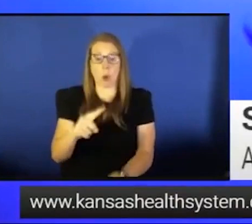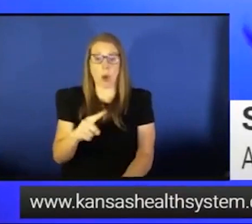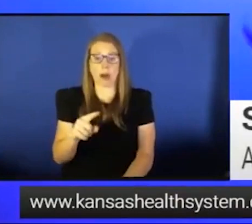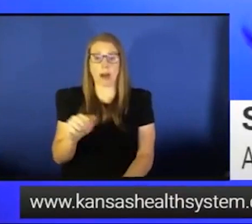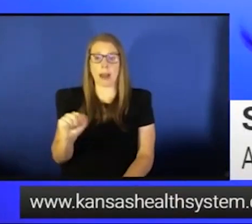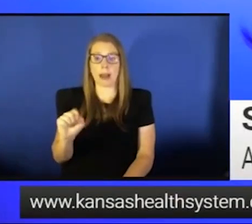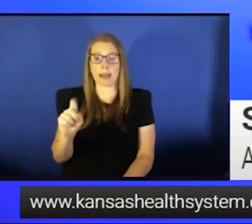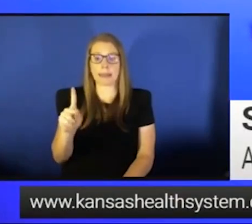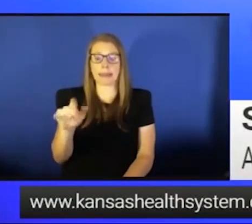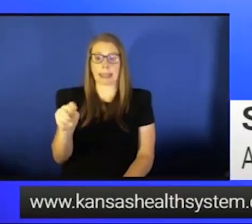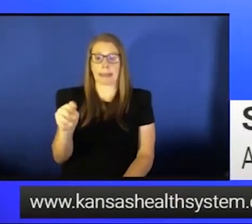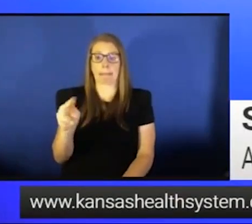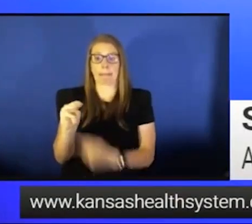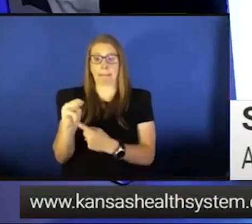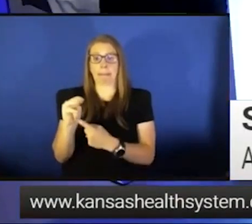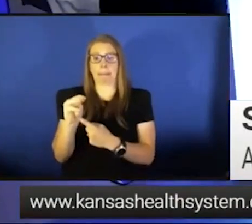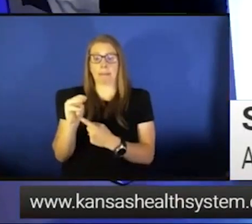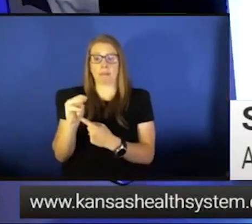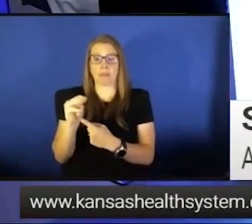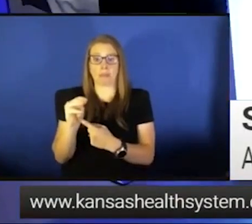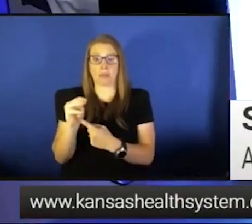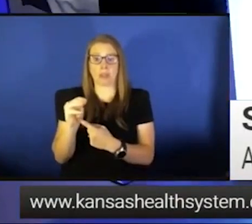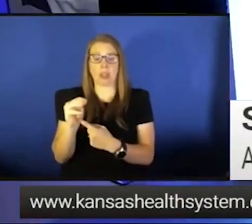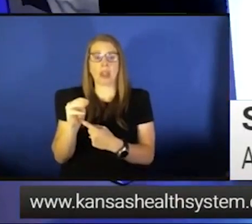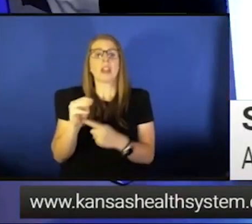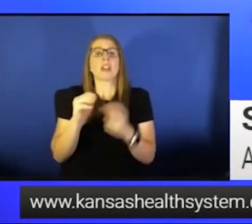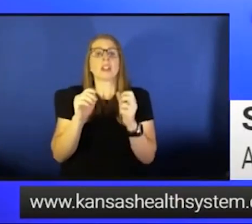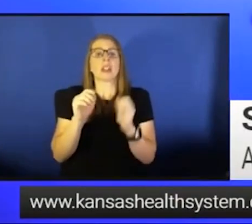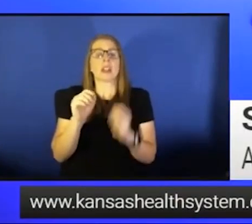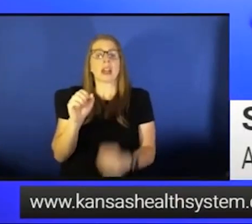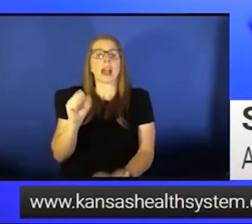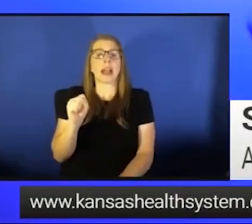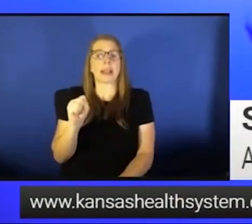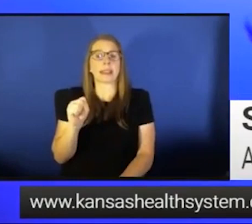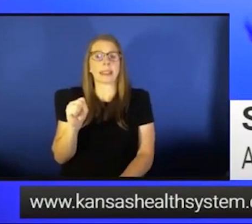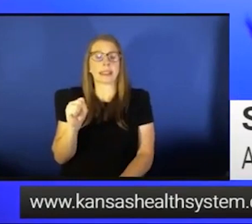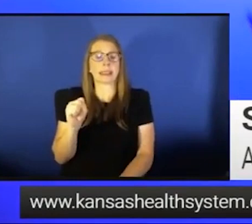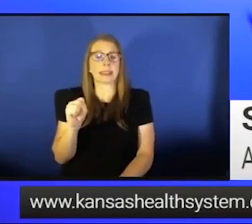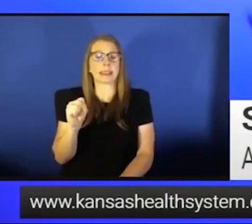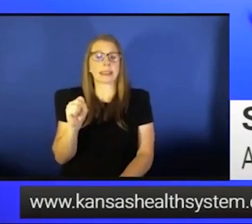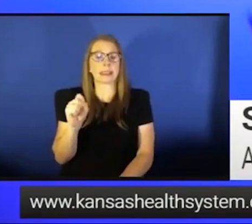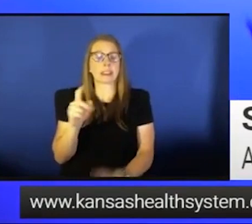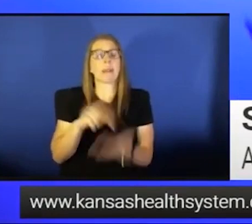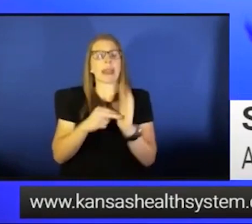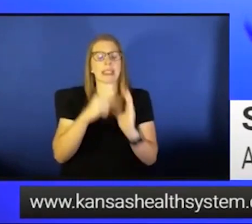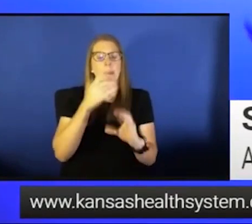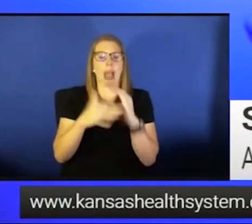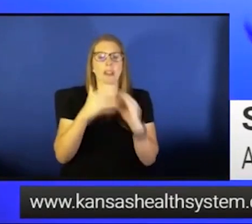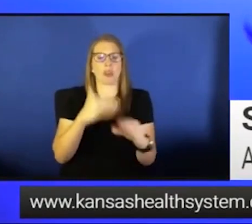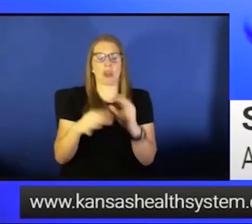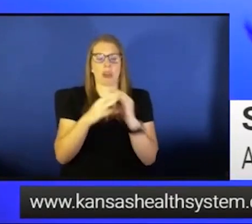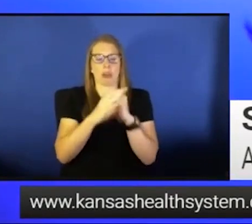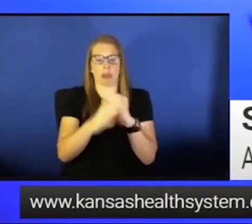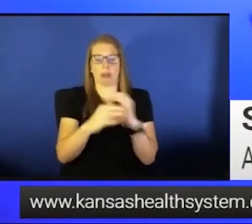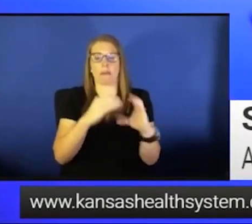And that's one without blood flow. So ischemic stroke is the one where the vessel's blocked and the surrounding area of the tissue